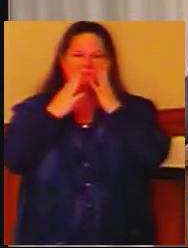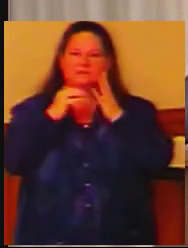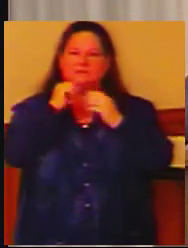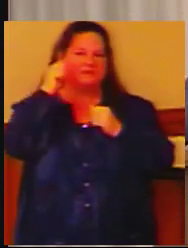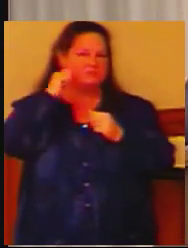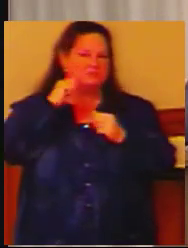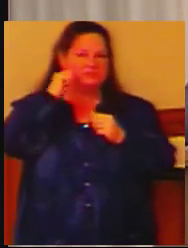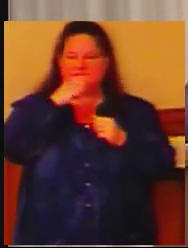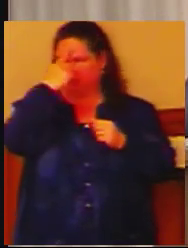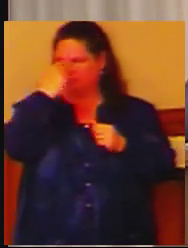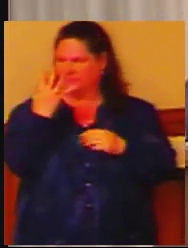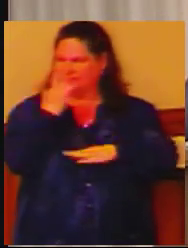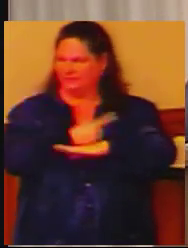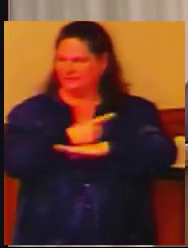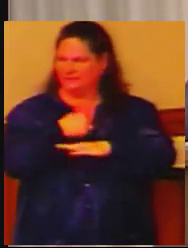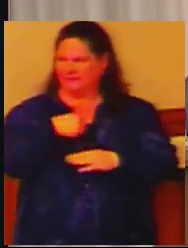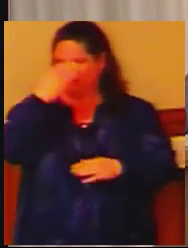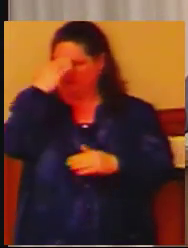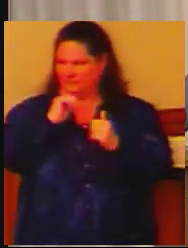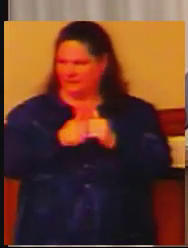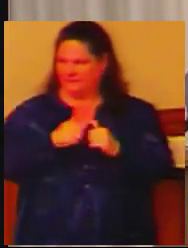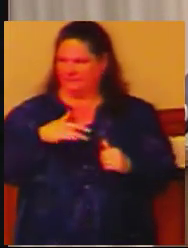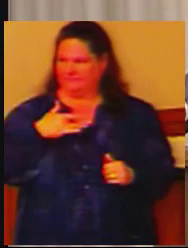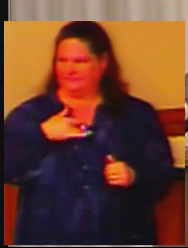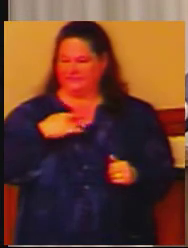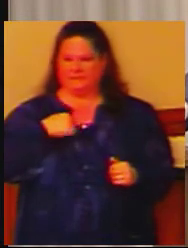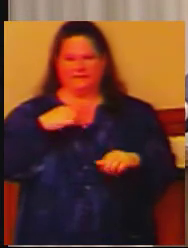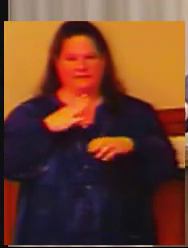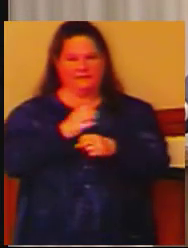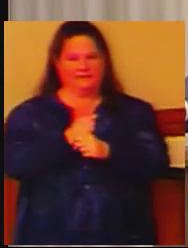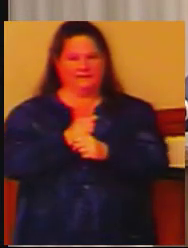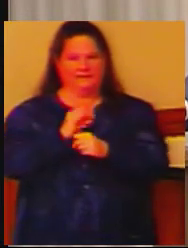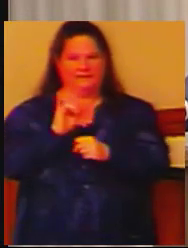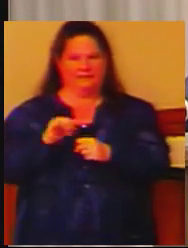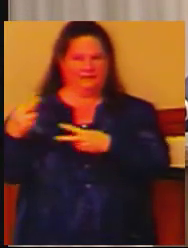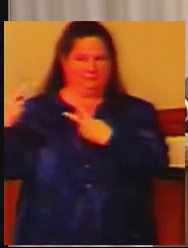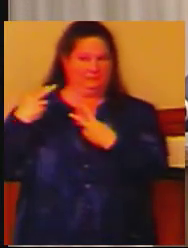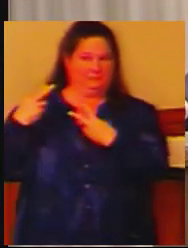in 4 days, so I know what that's like. I get those looks a lot.